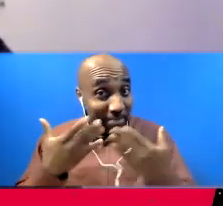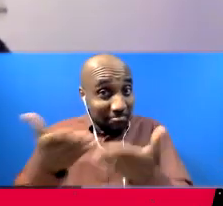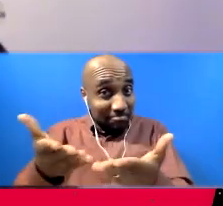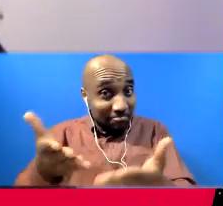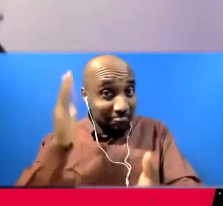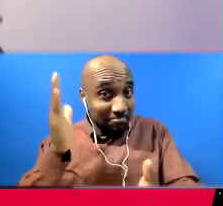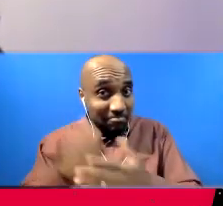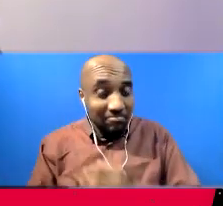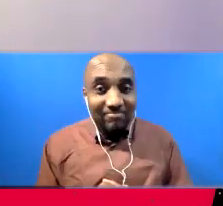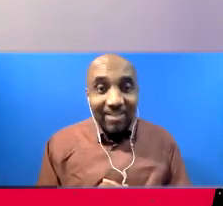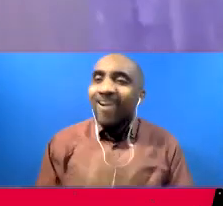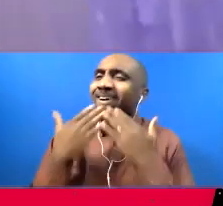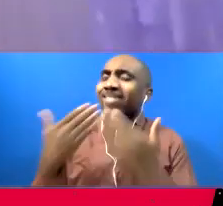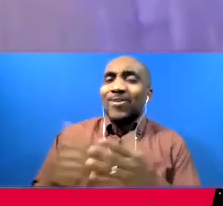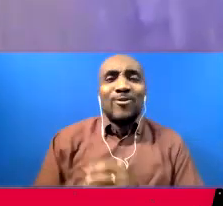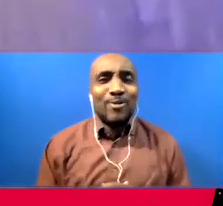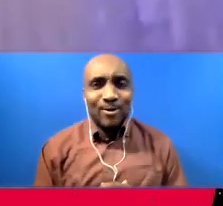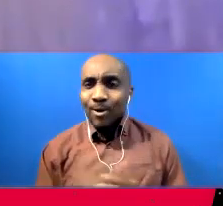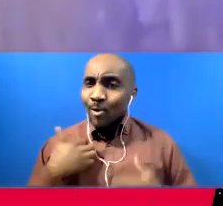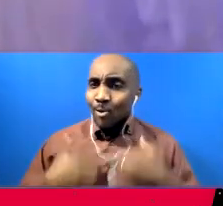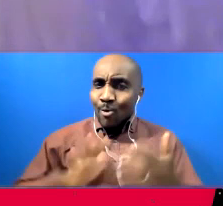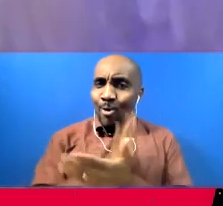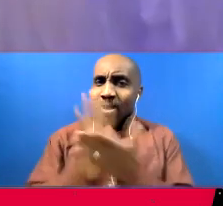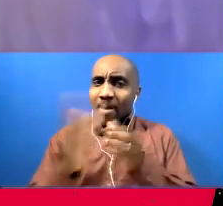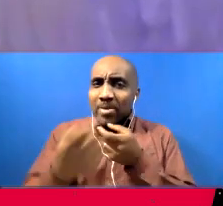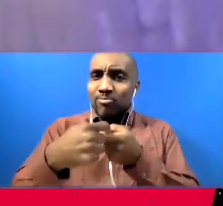yours. Thank you very much. I'm really happy to be here.